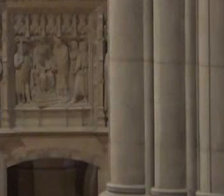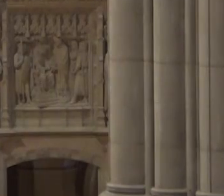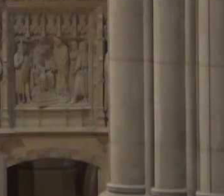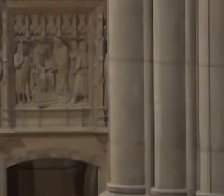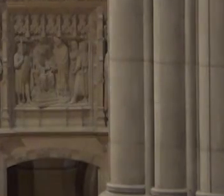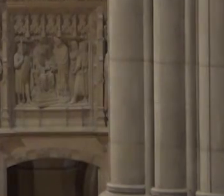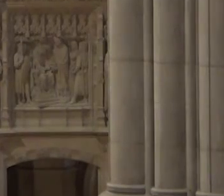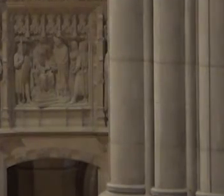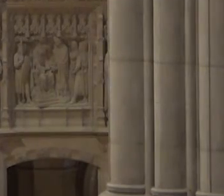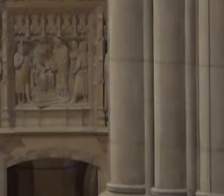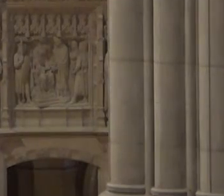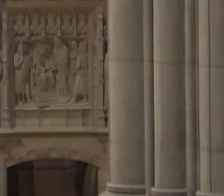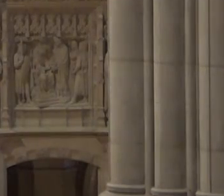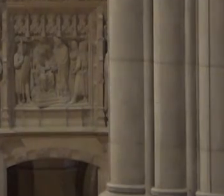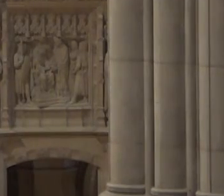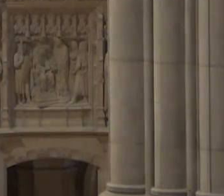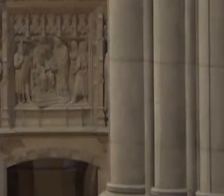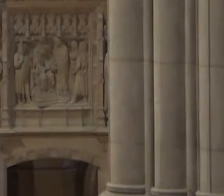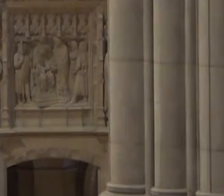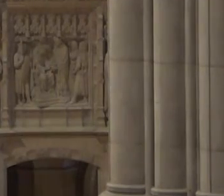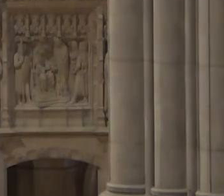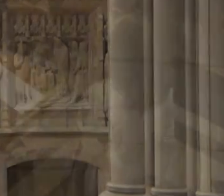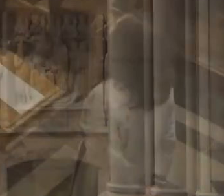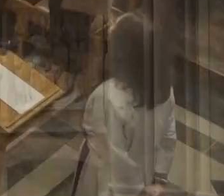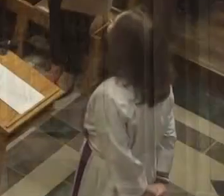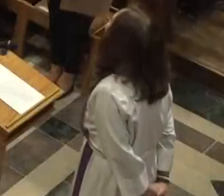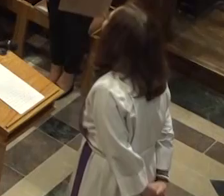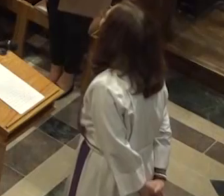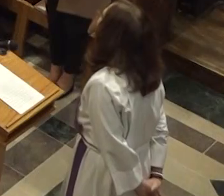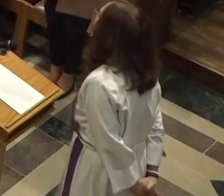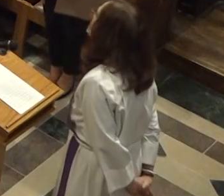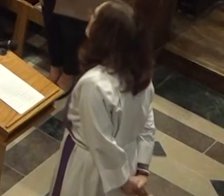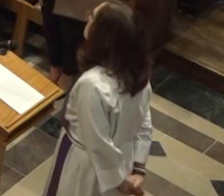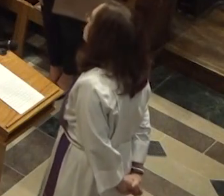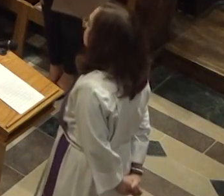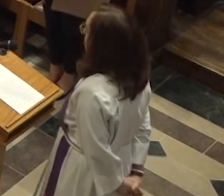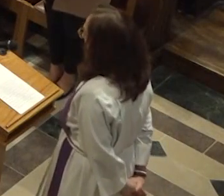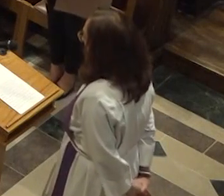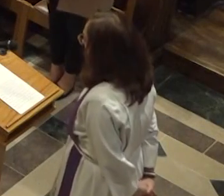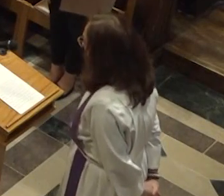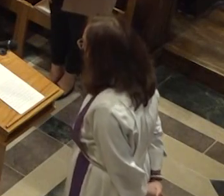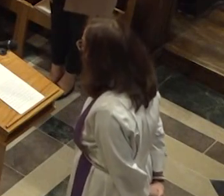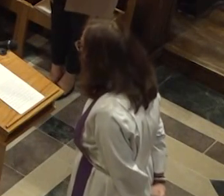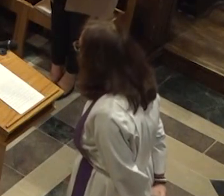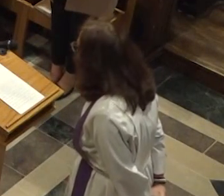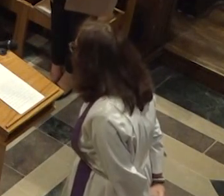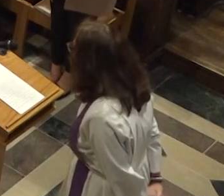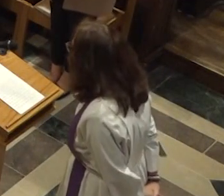God's holy name.